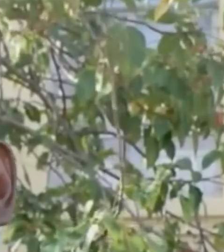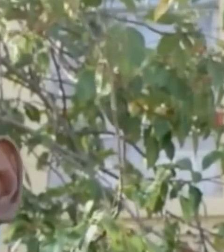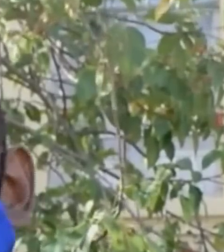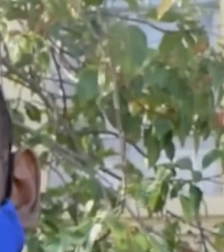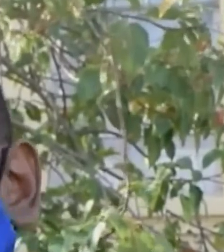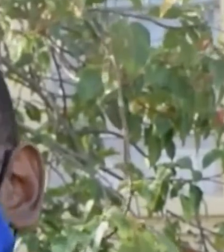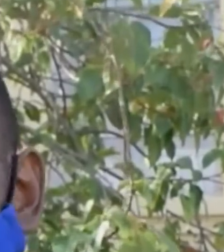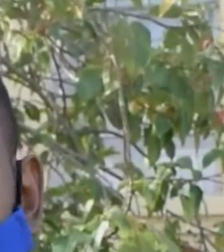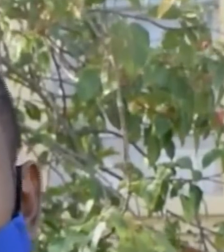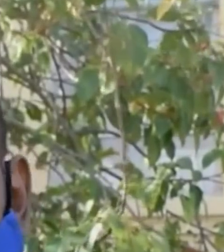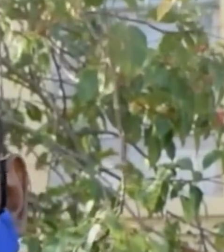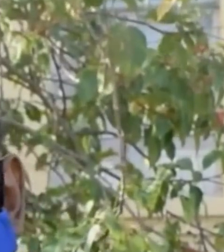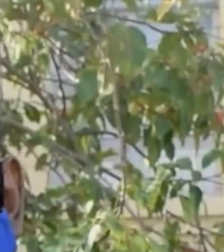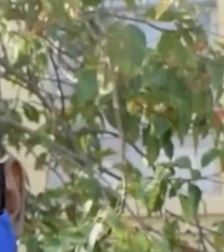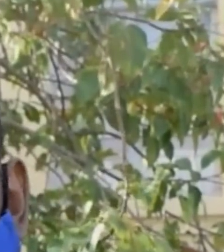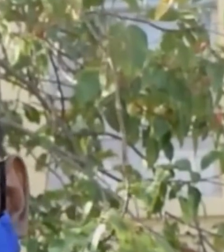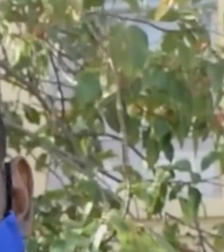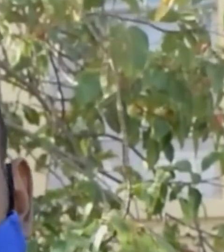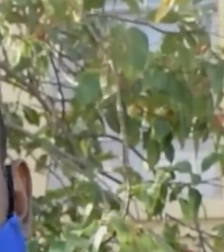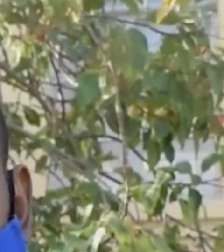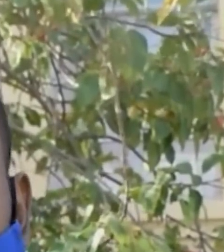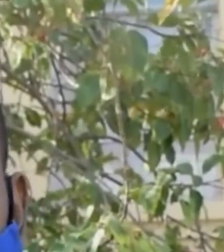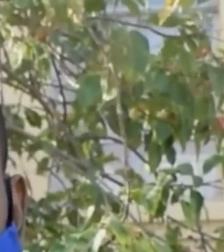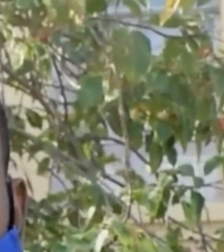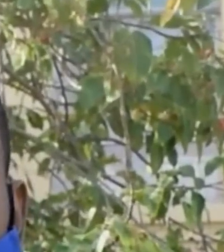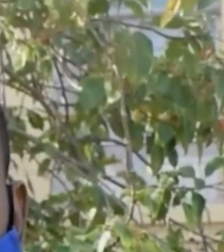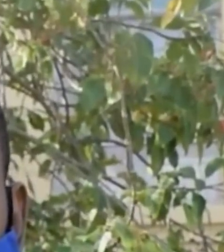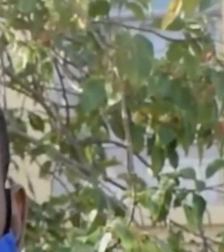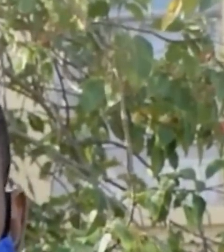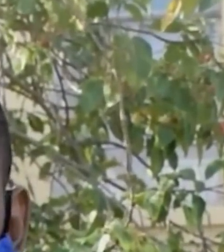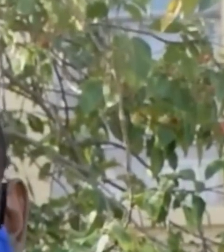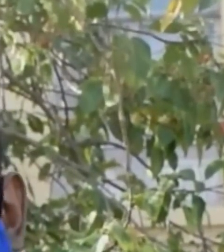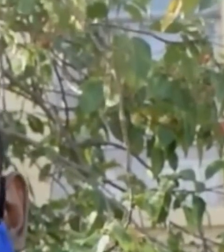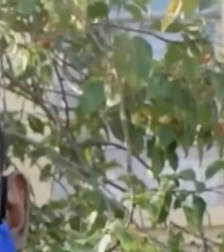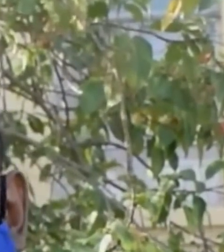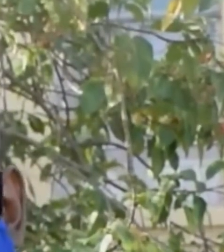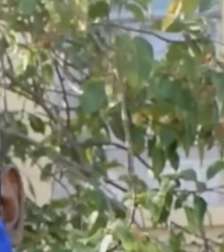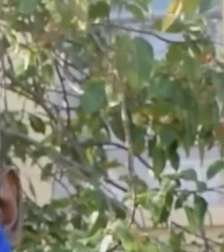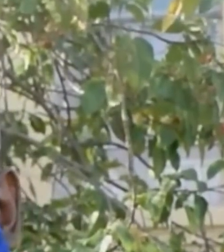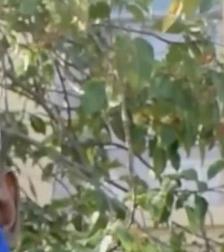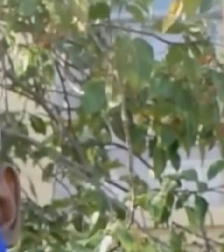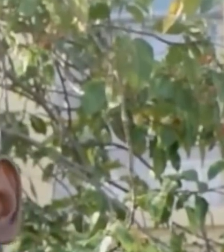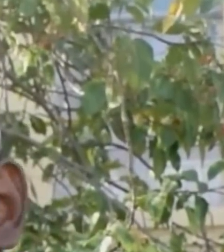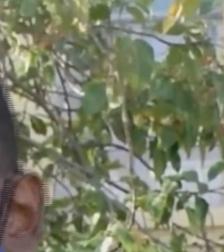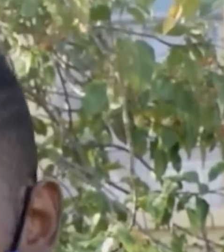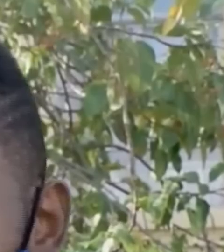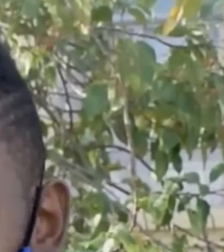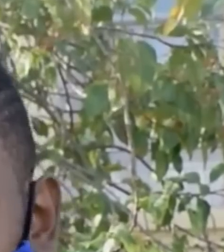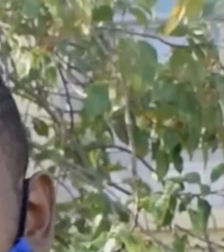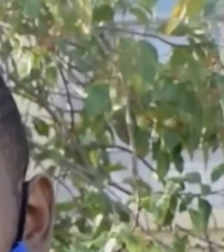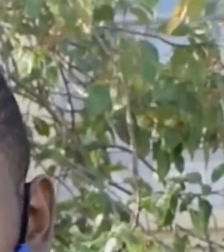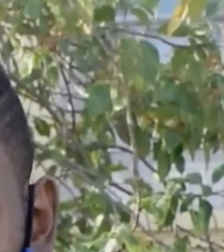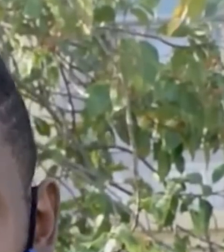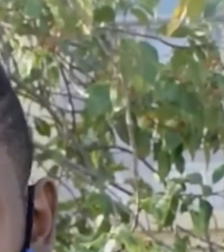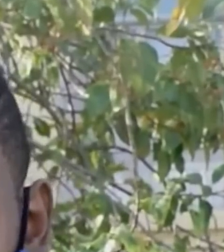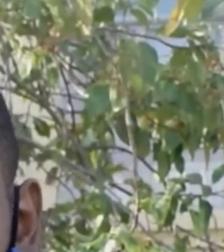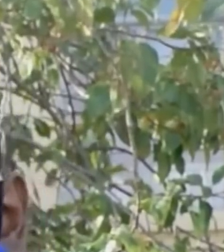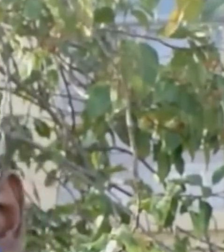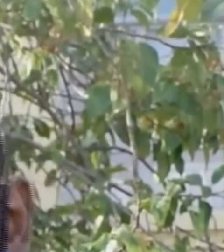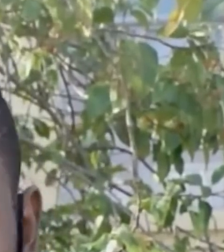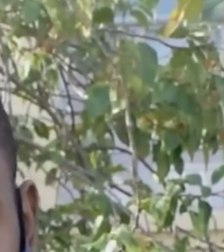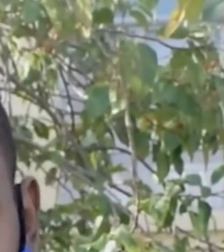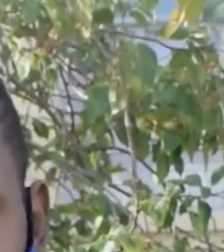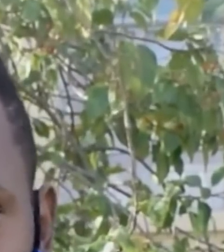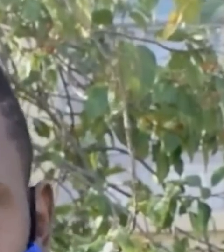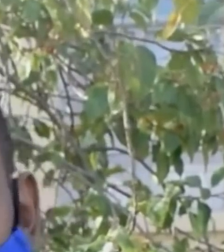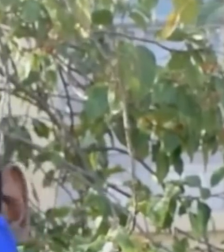want people have to be waiting for bed to be released. So that where it was in March. People have to be under the tent sitting and waiting